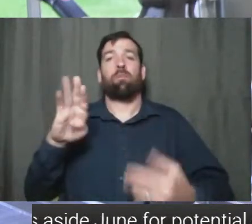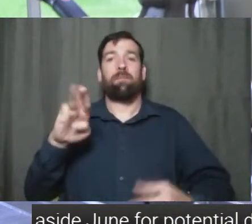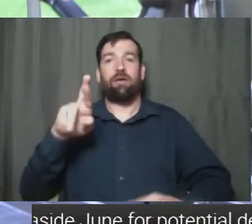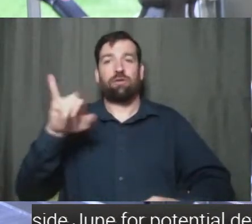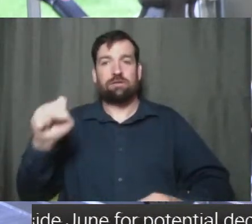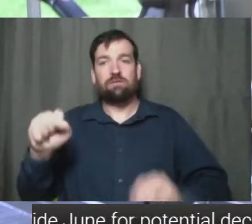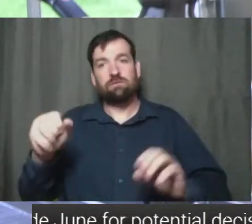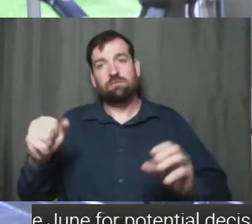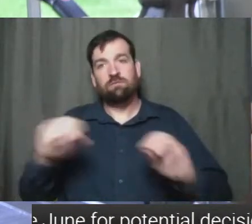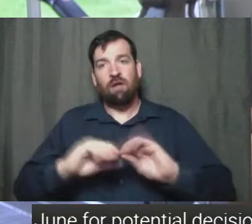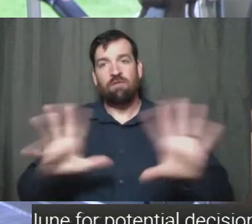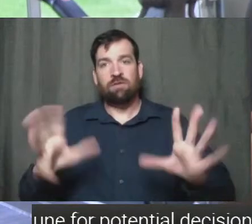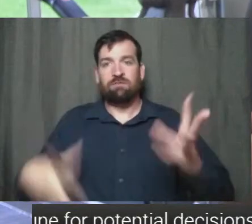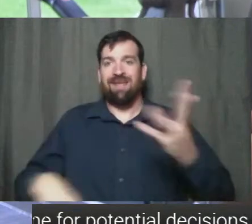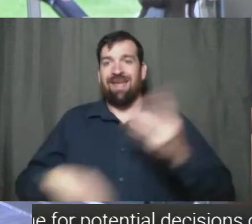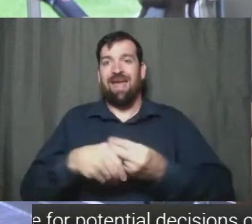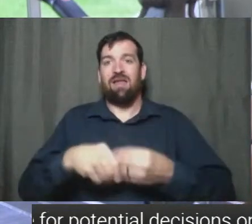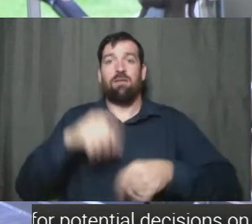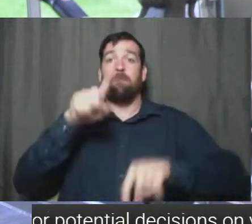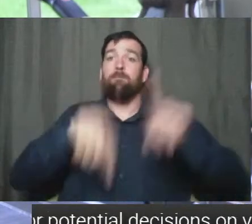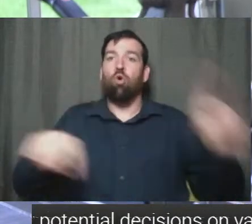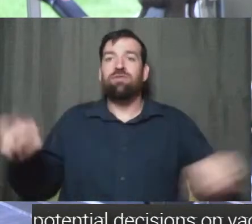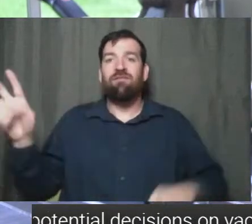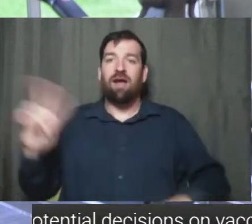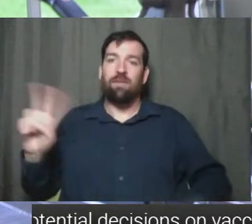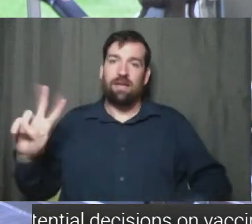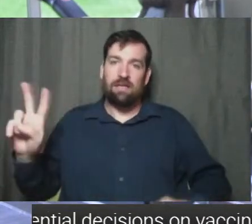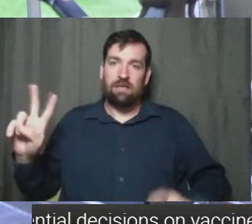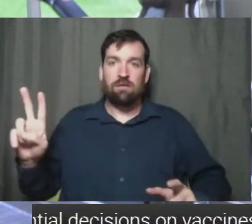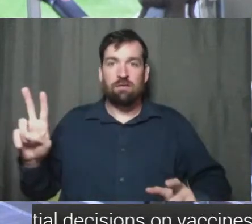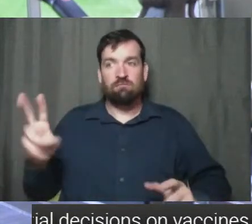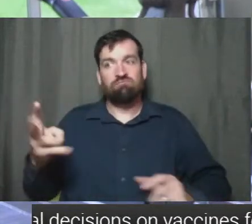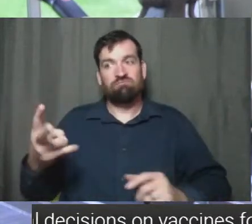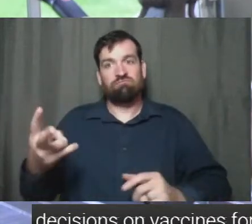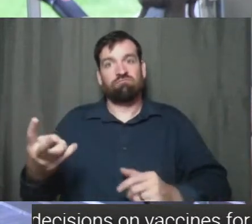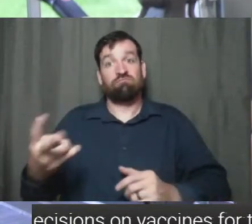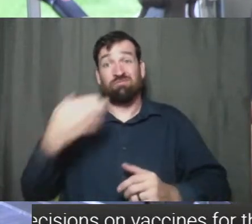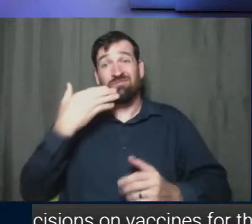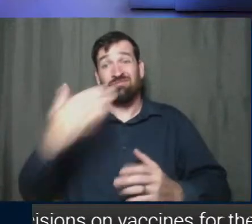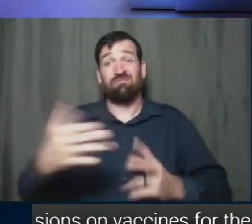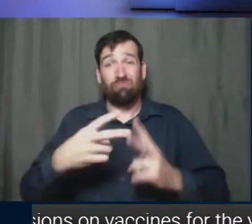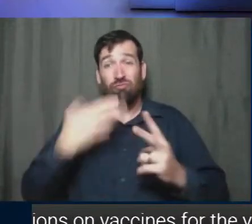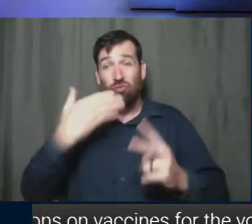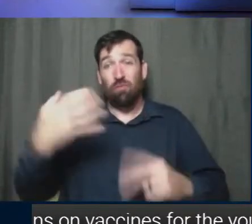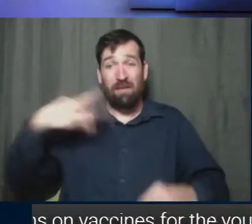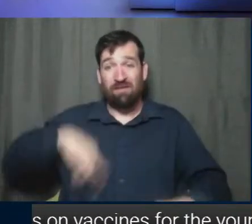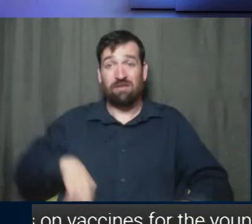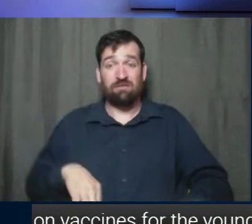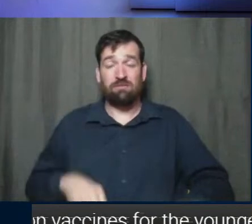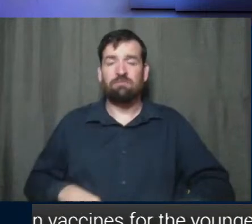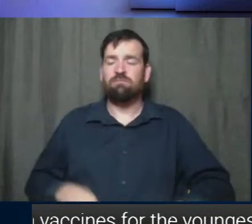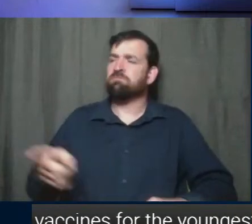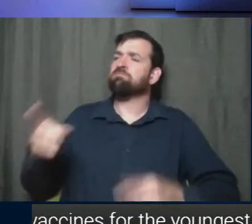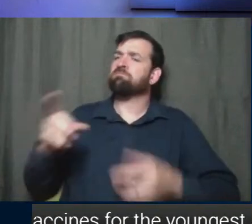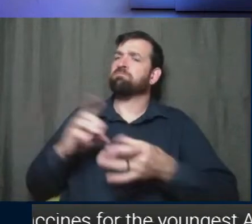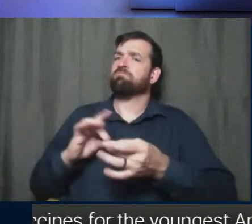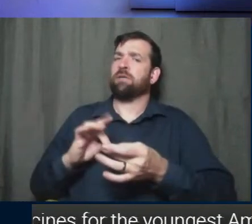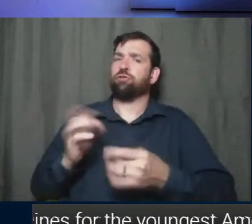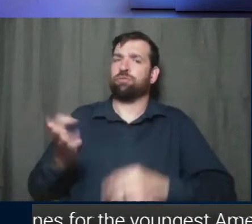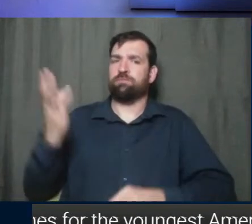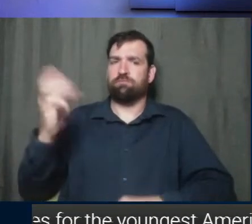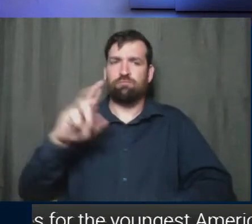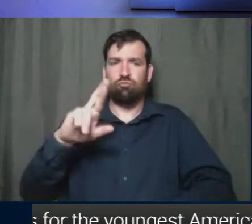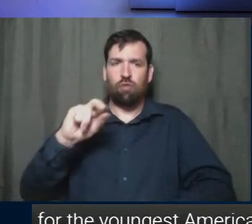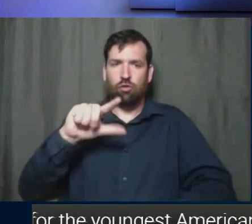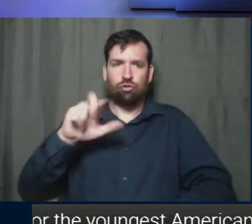a multivitamin to your diet would be very beneficial. Well, you just brought up something, Roger, about FDA approved. I